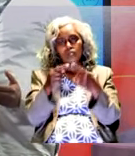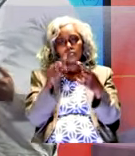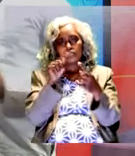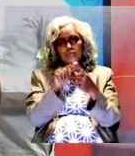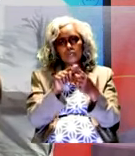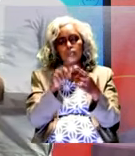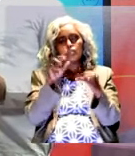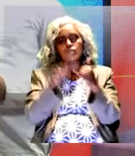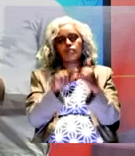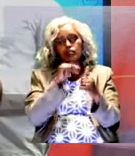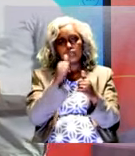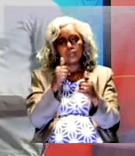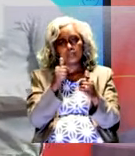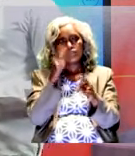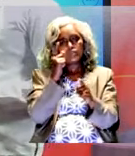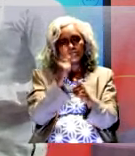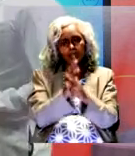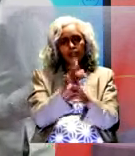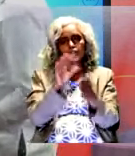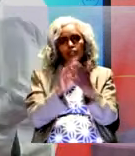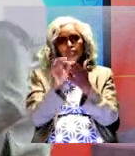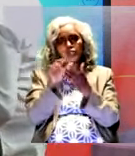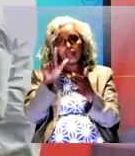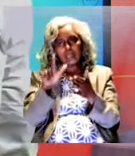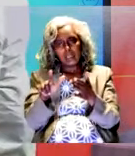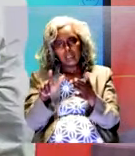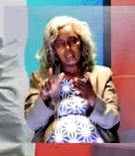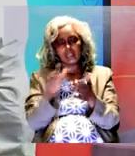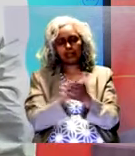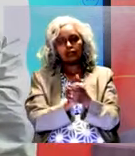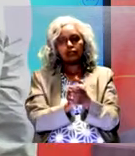to infinity is a specific number L